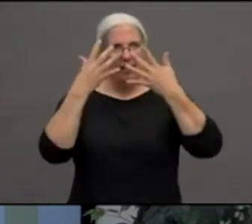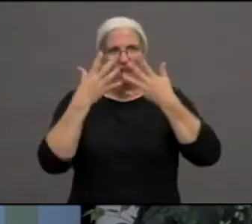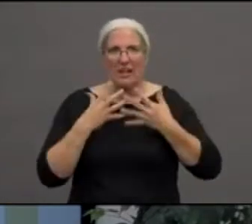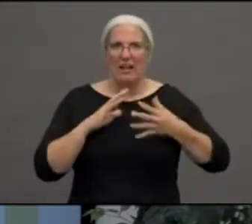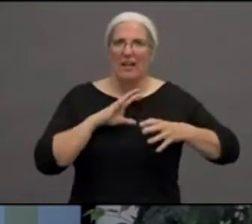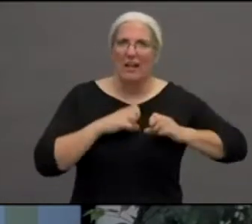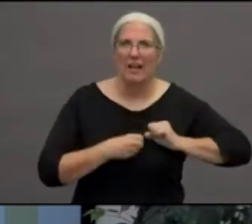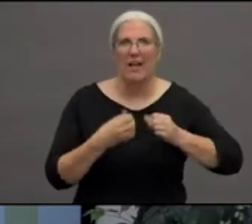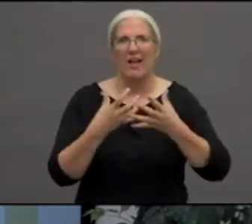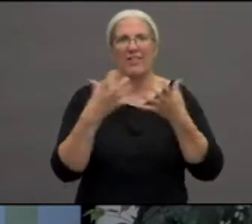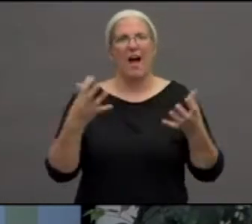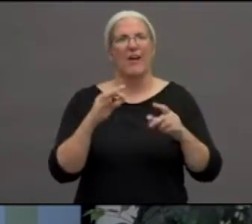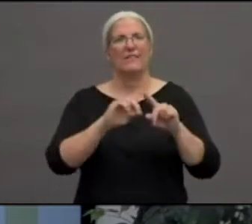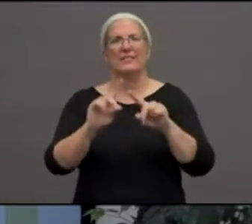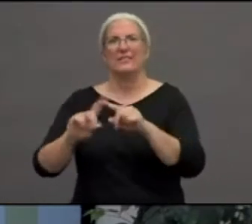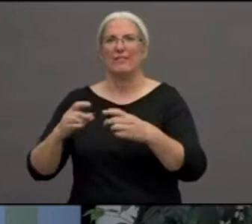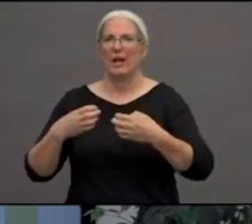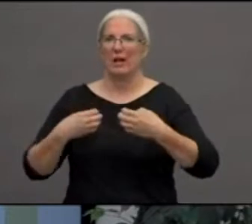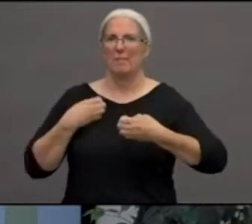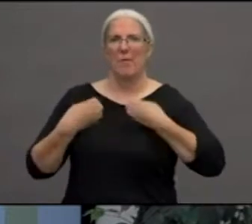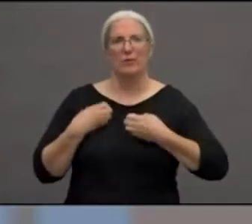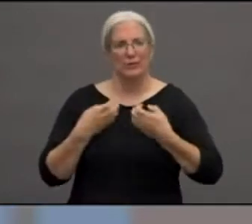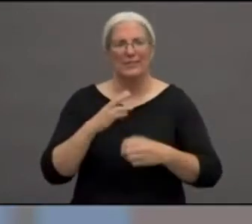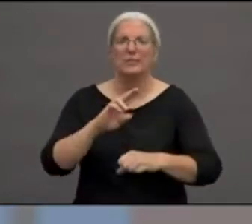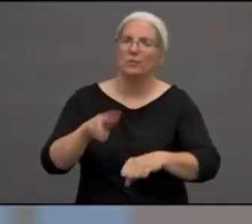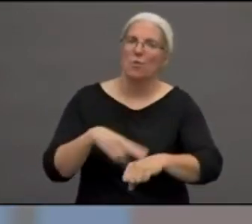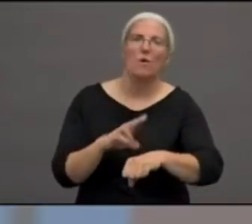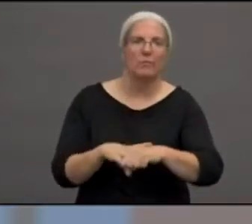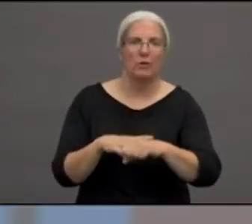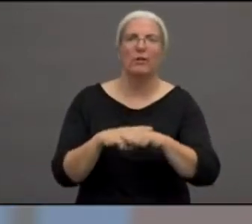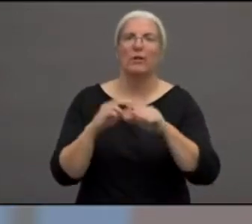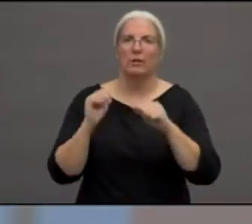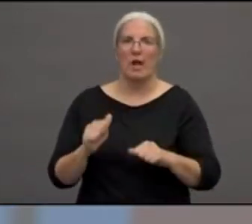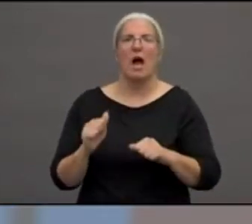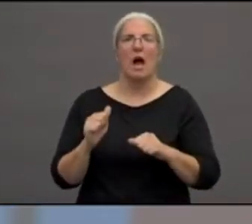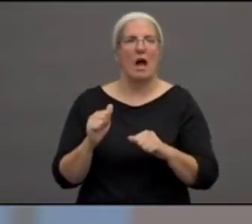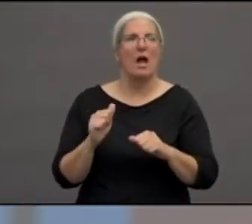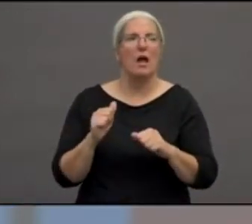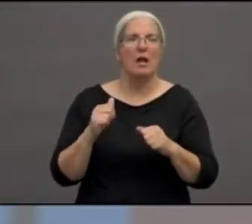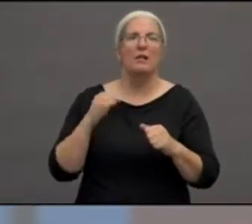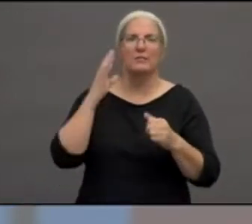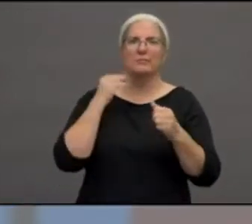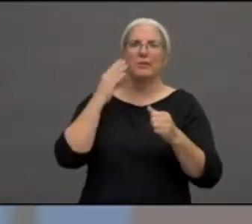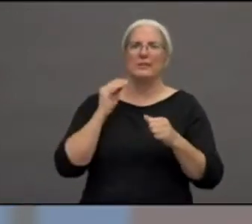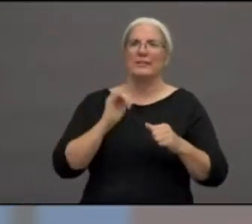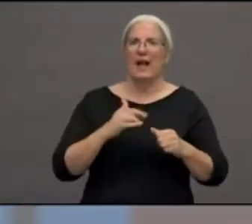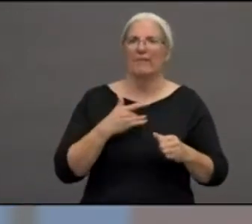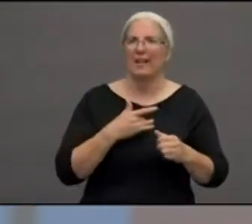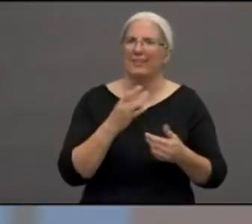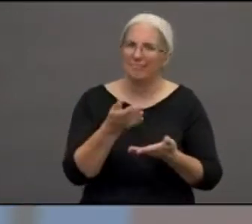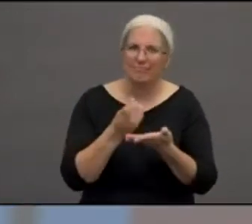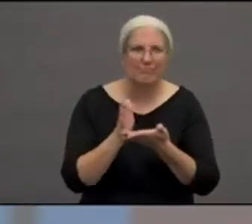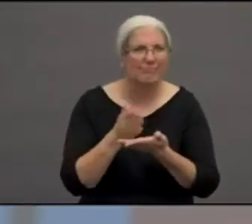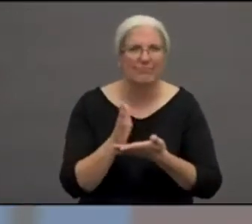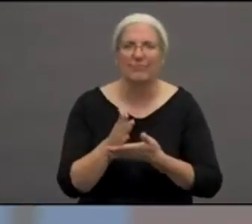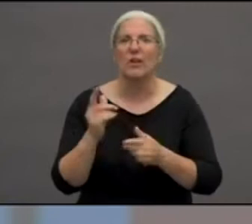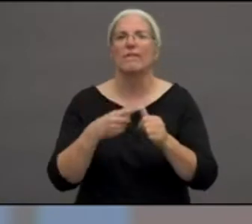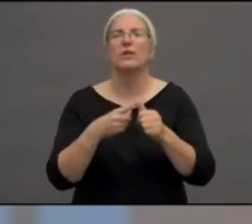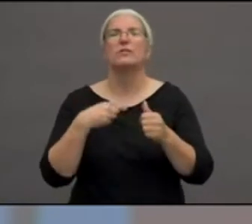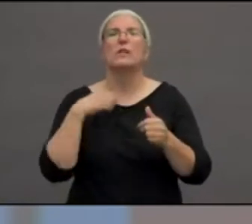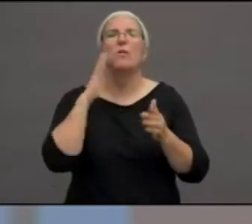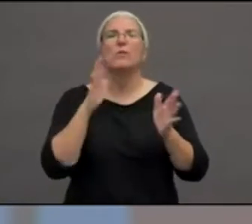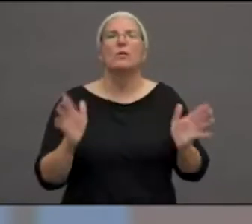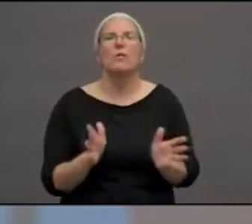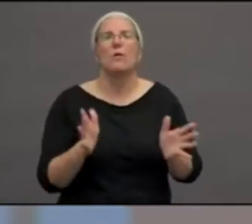be expected and perfectly normal. So whatever you're feeling is okay, and that's the first thing that I would encourage you to just